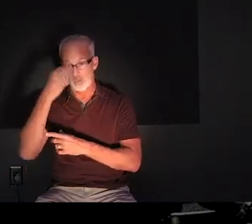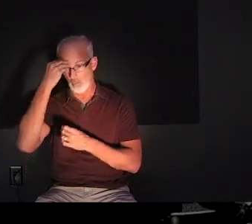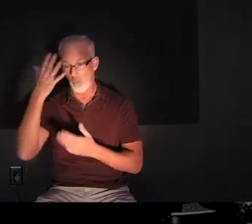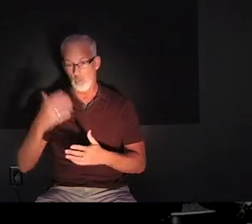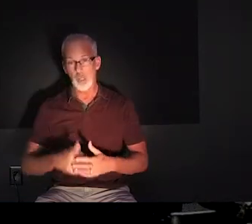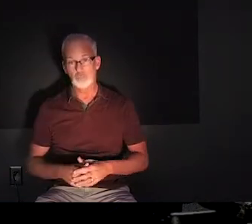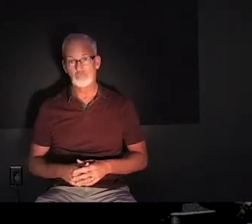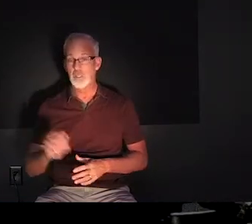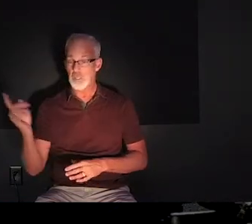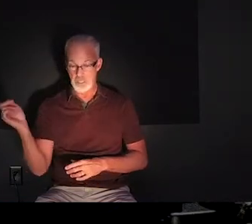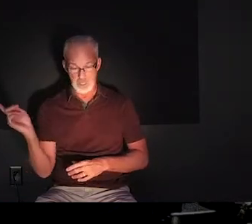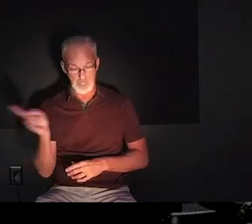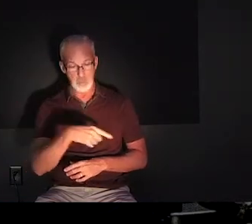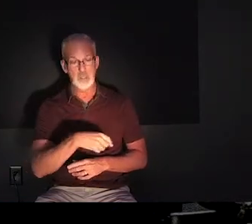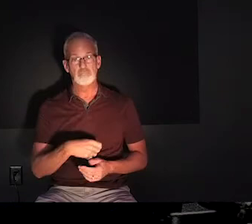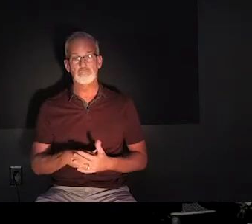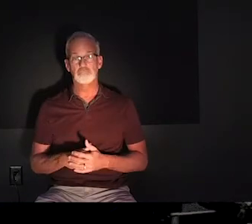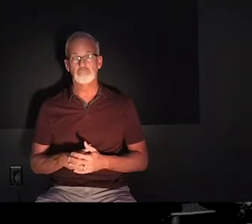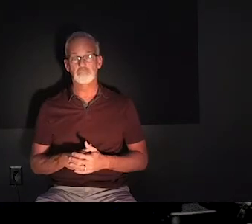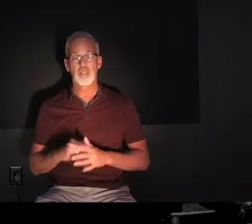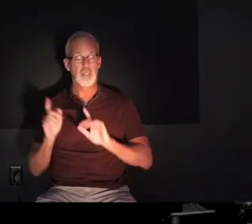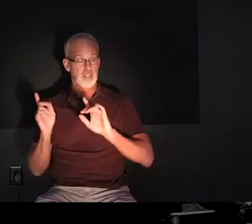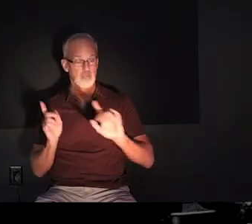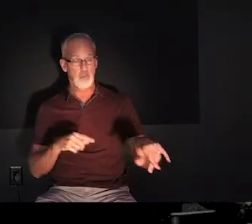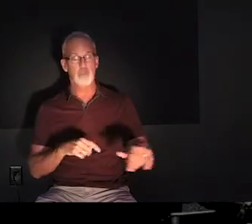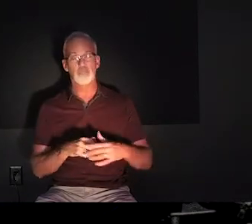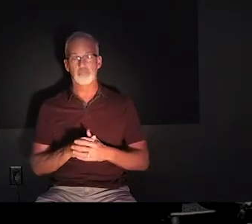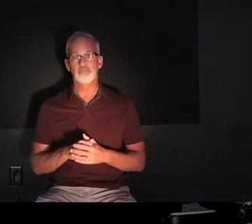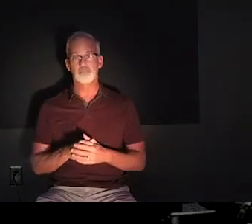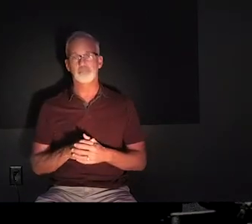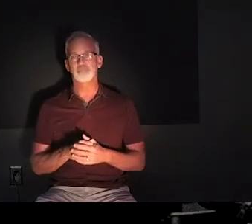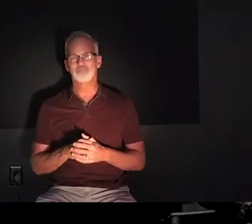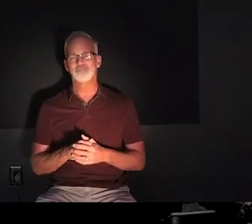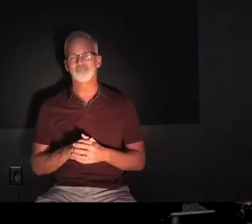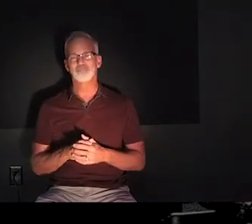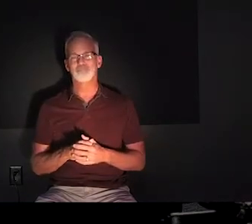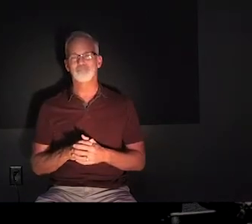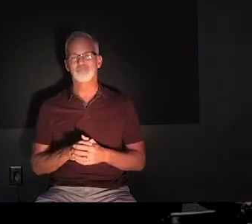he did. So he arose and he went.